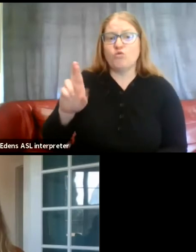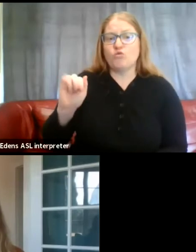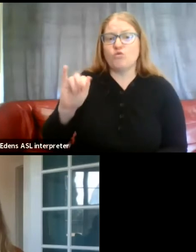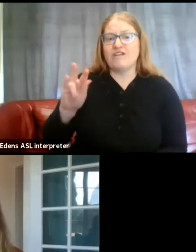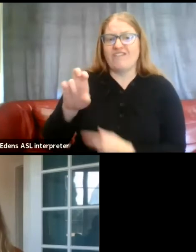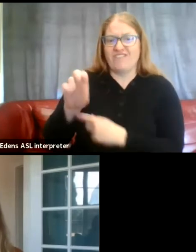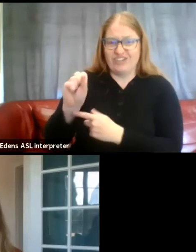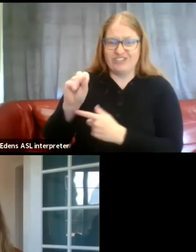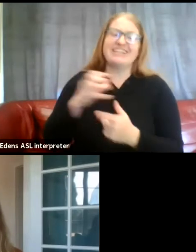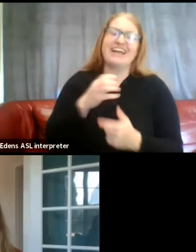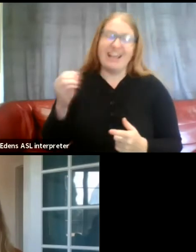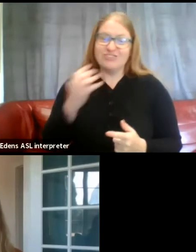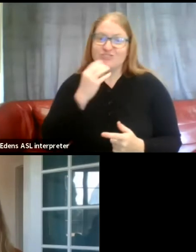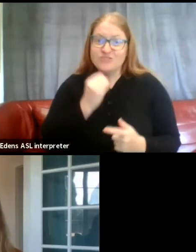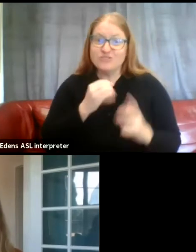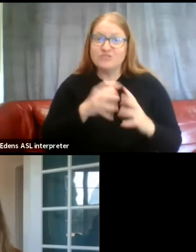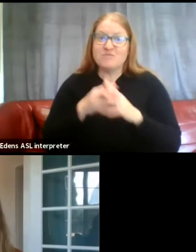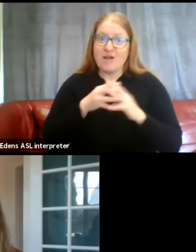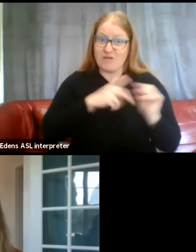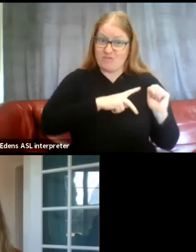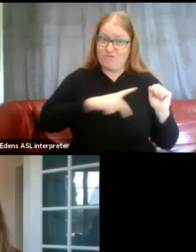stuff, because that's what she was both